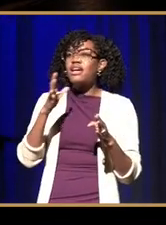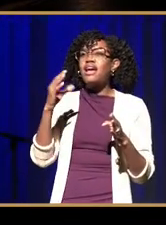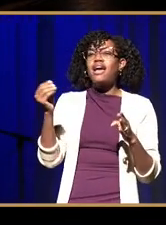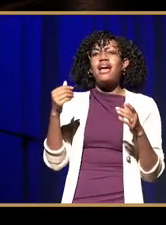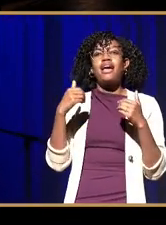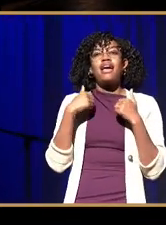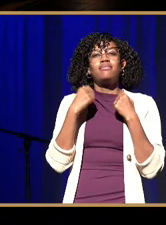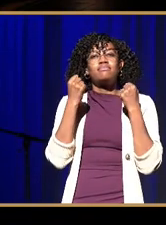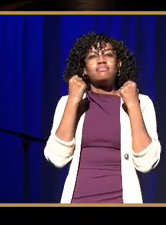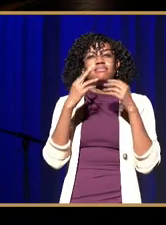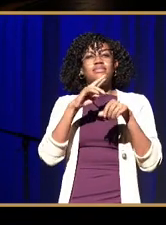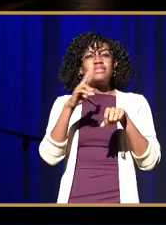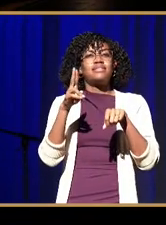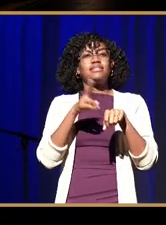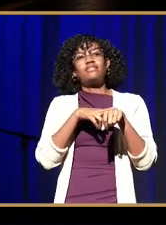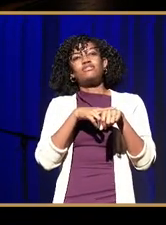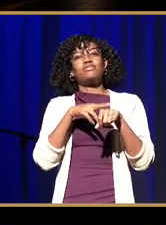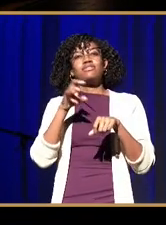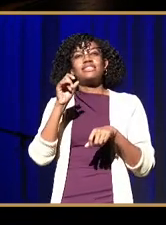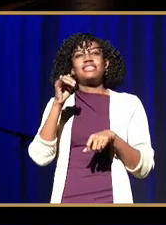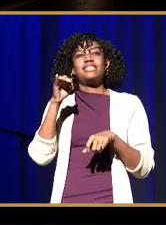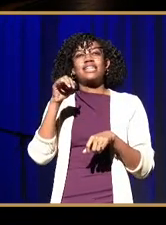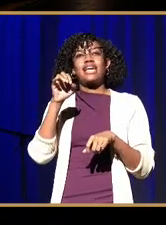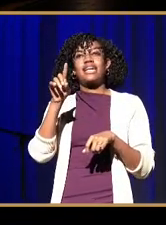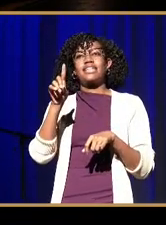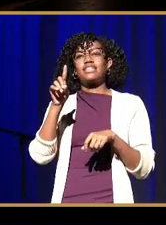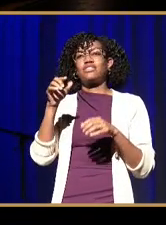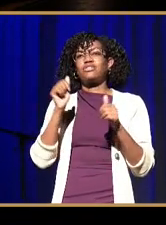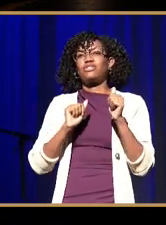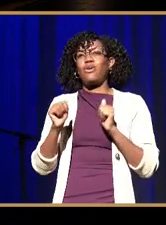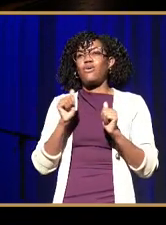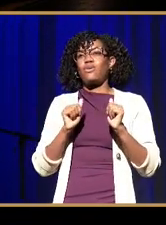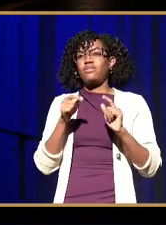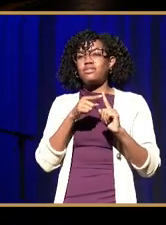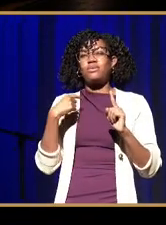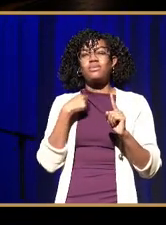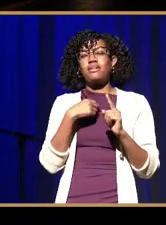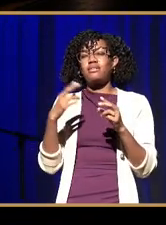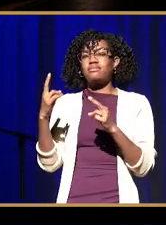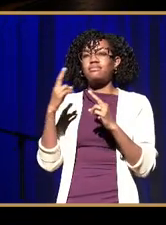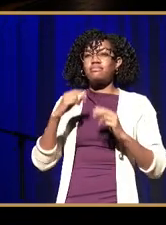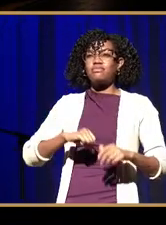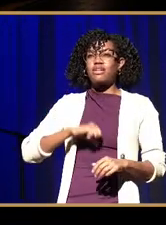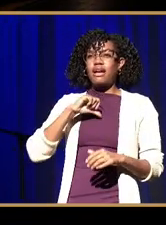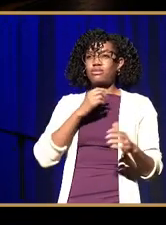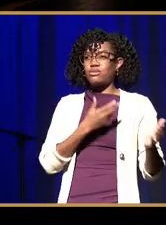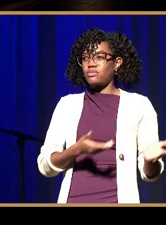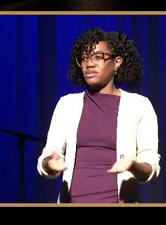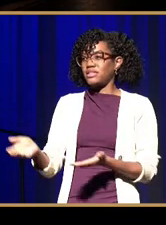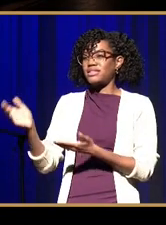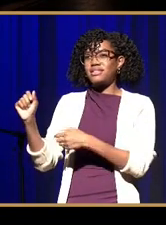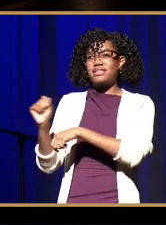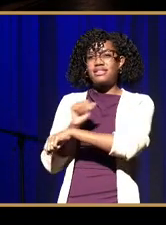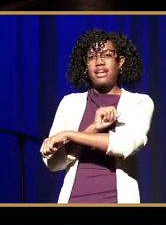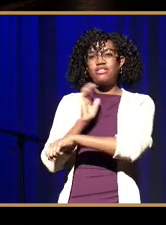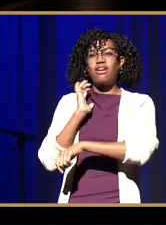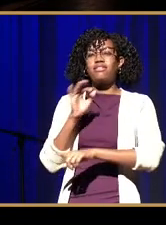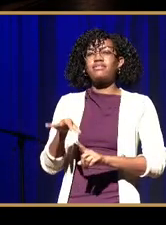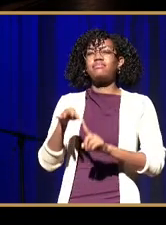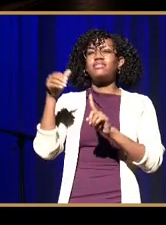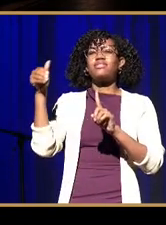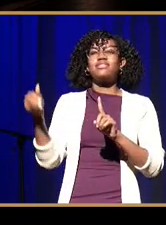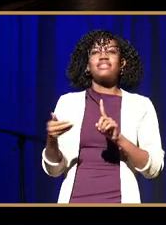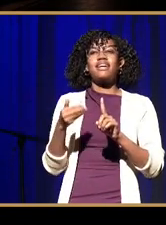own nationally syndicated show. We are exceedingly proud to bring to the stage our special